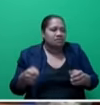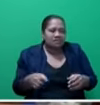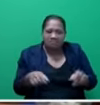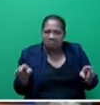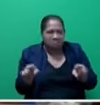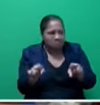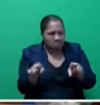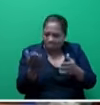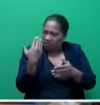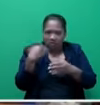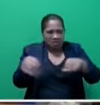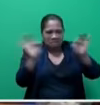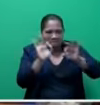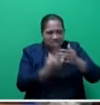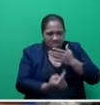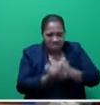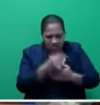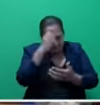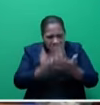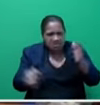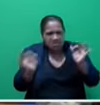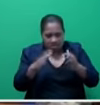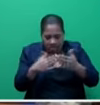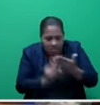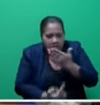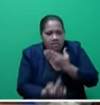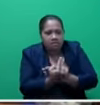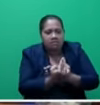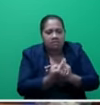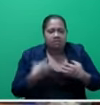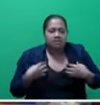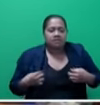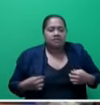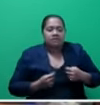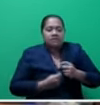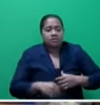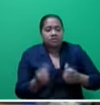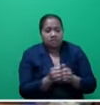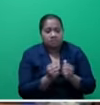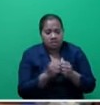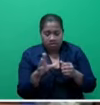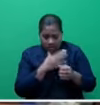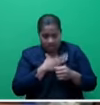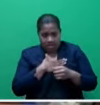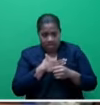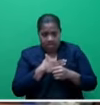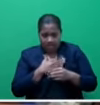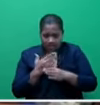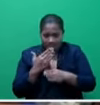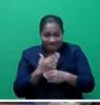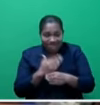before. As previously stated in my past Parliament statements and said in many of my public engagements,